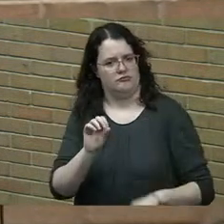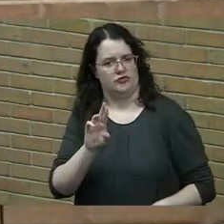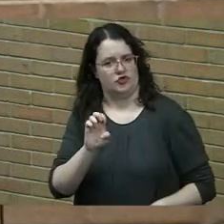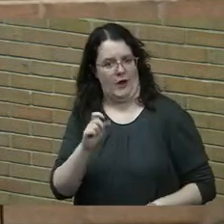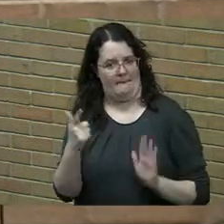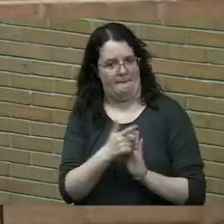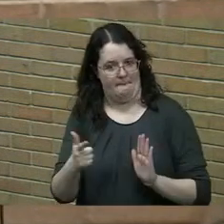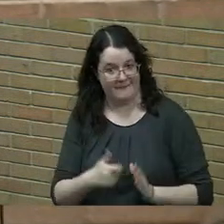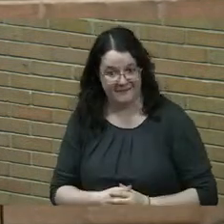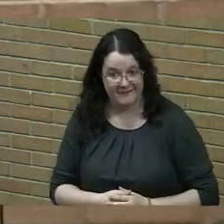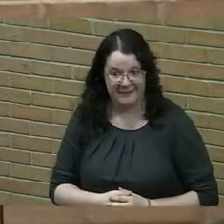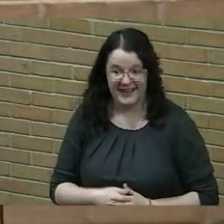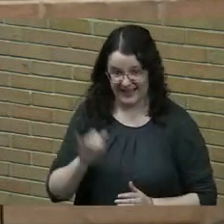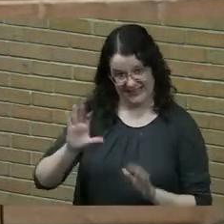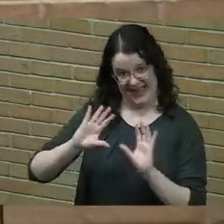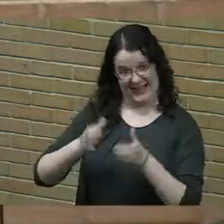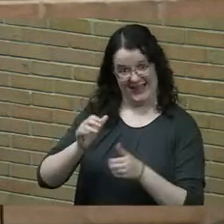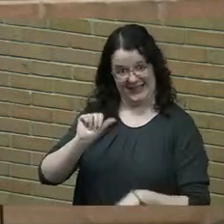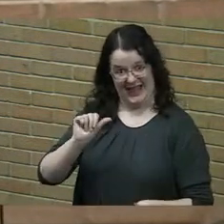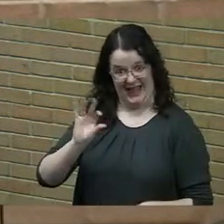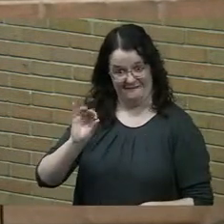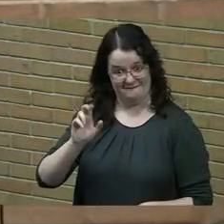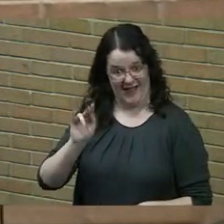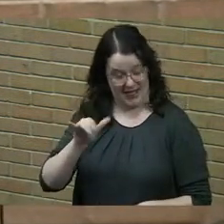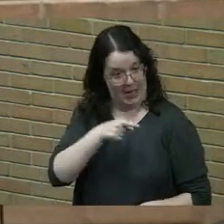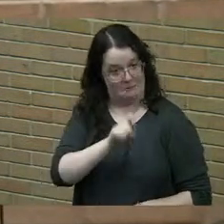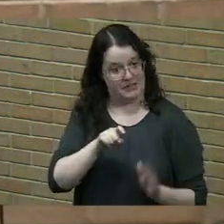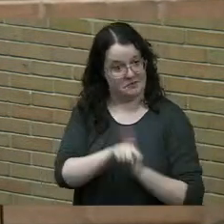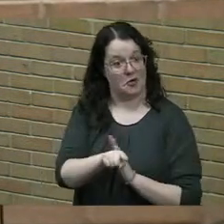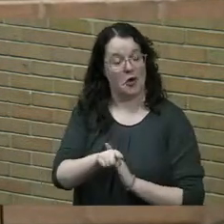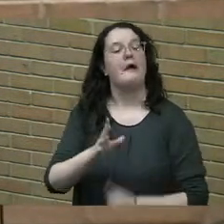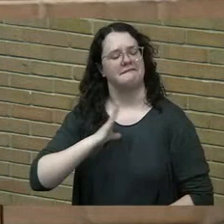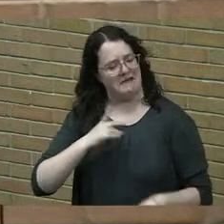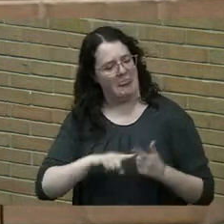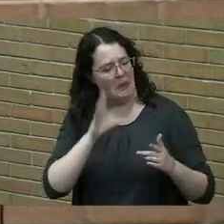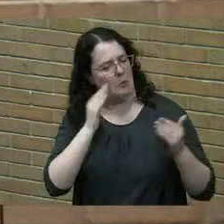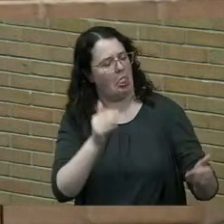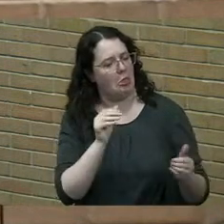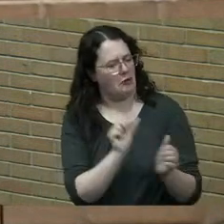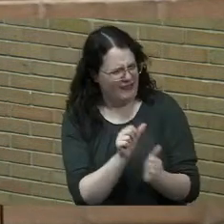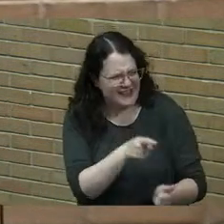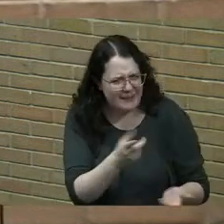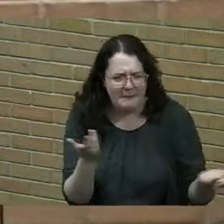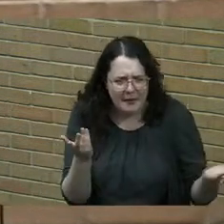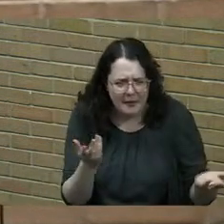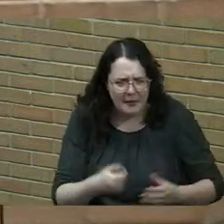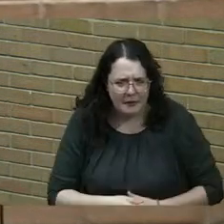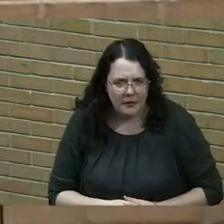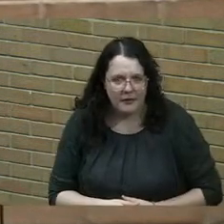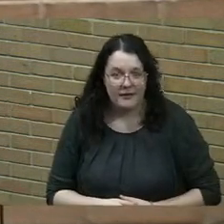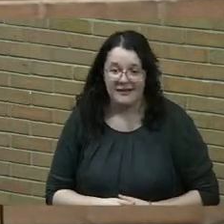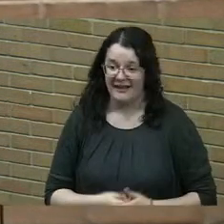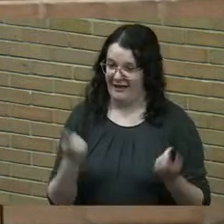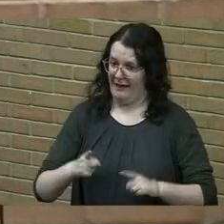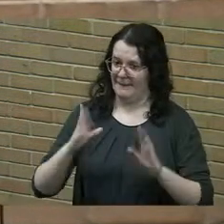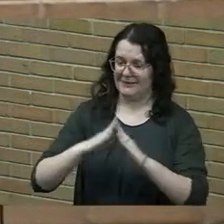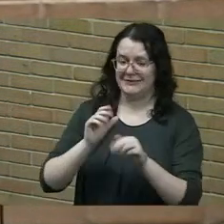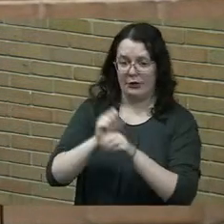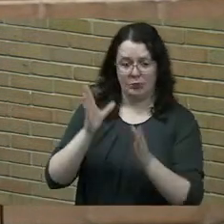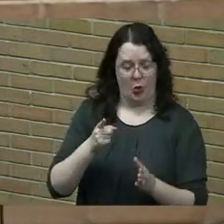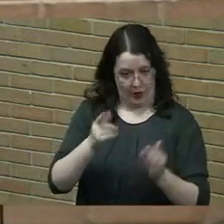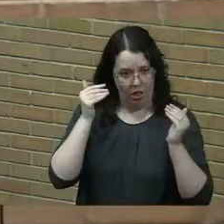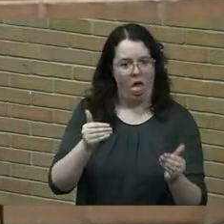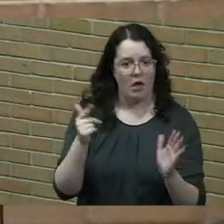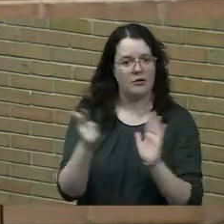A felony, a murder? Is that the only reason when a town employee does something